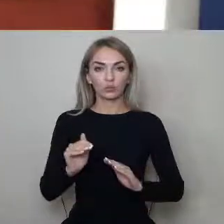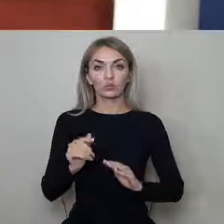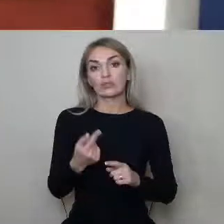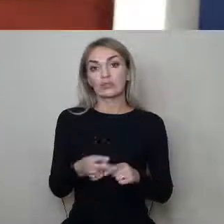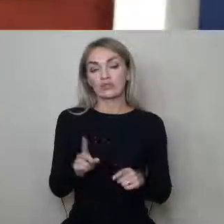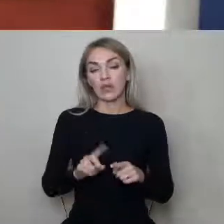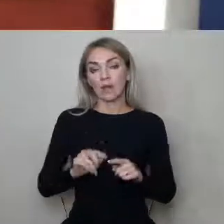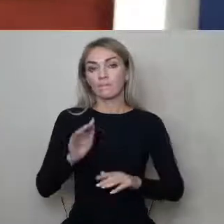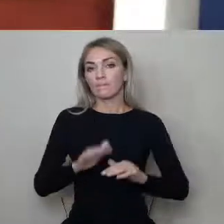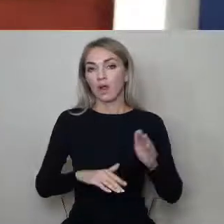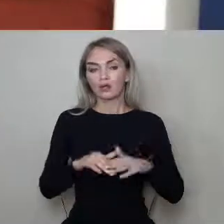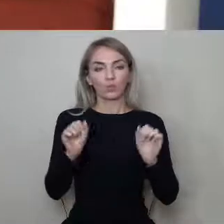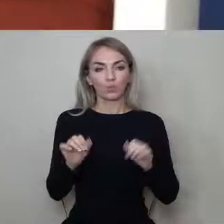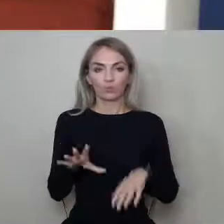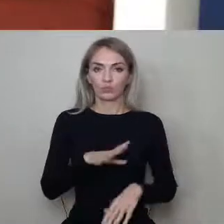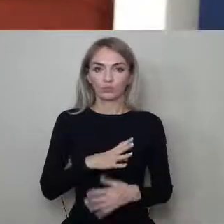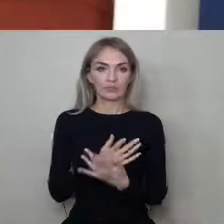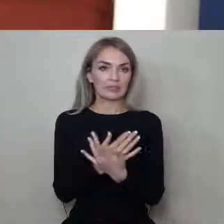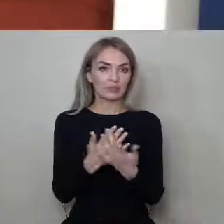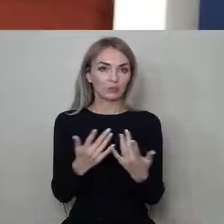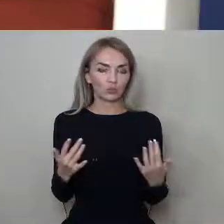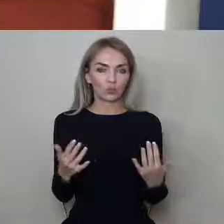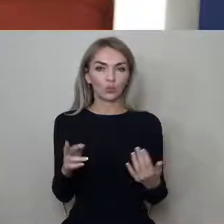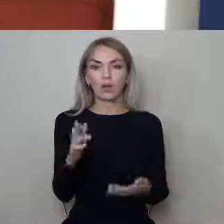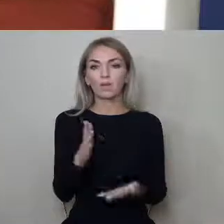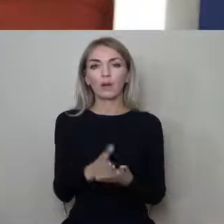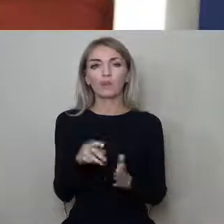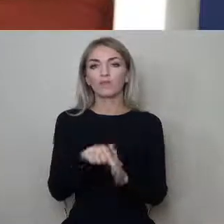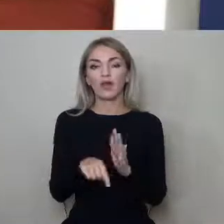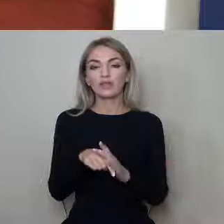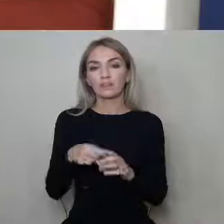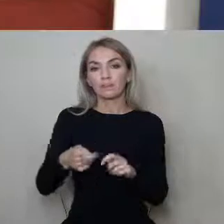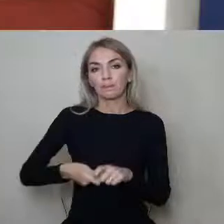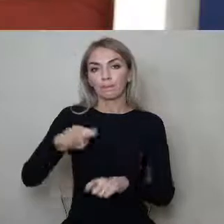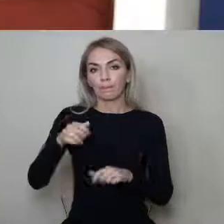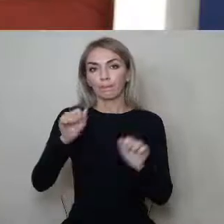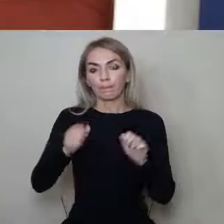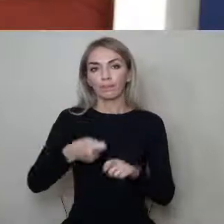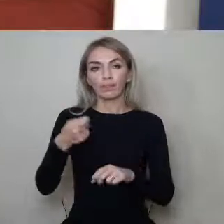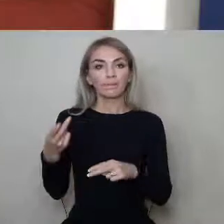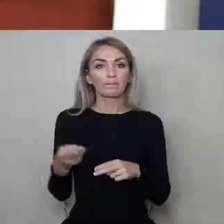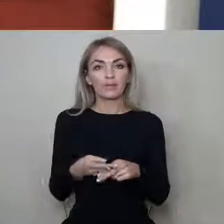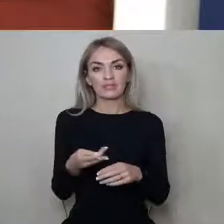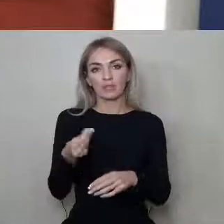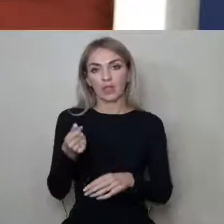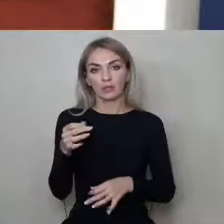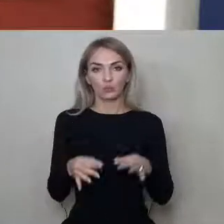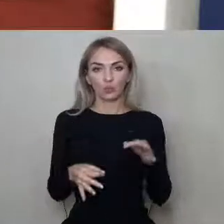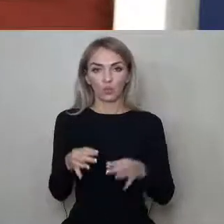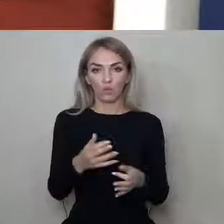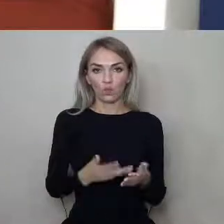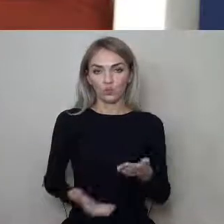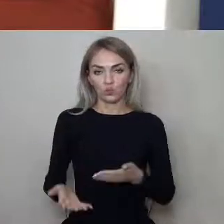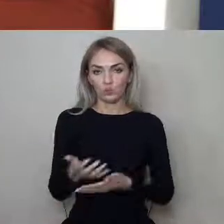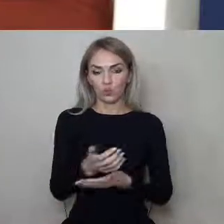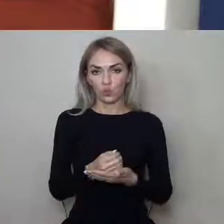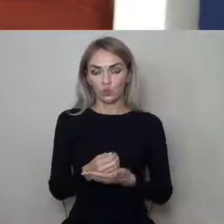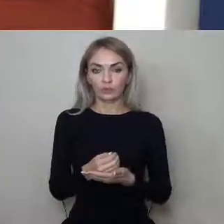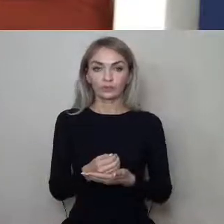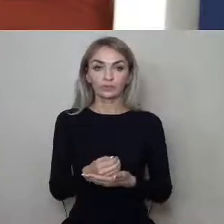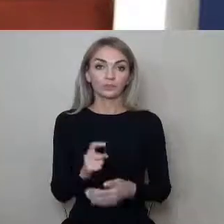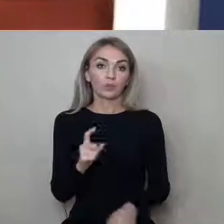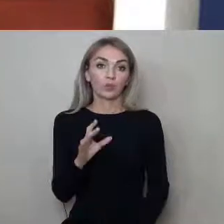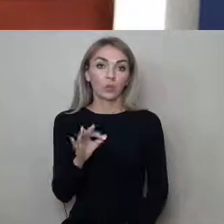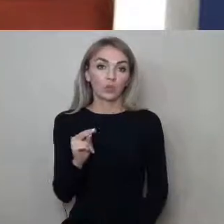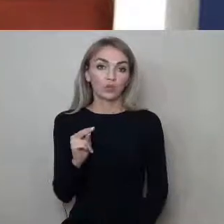practice, though this practice could vary. I mean, the fact that the action can be submitted without